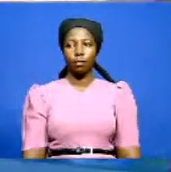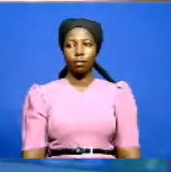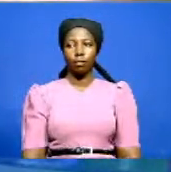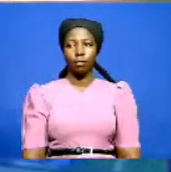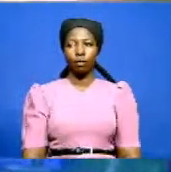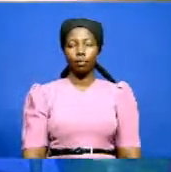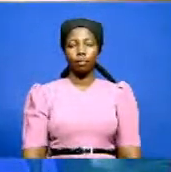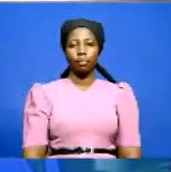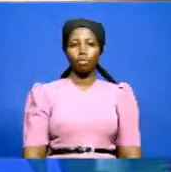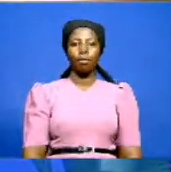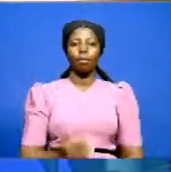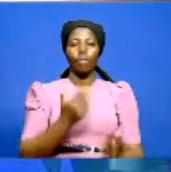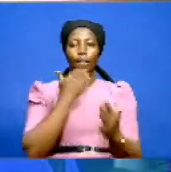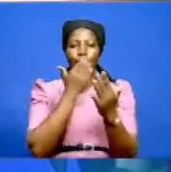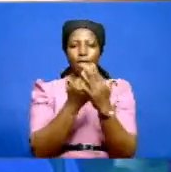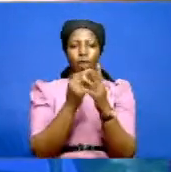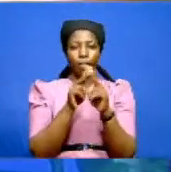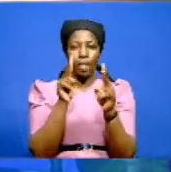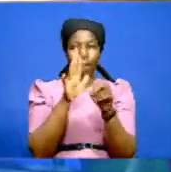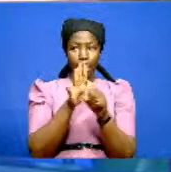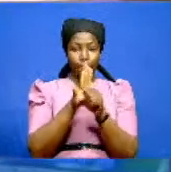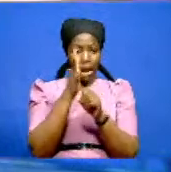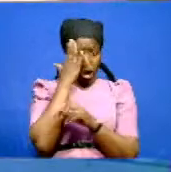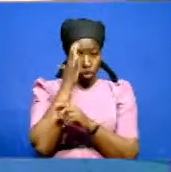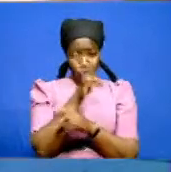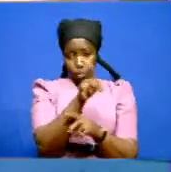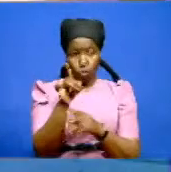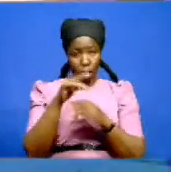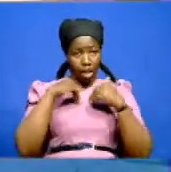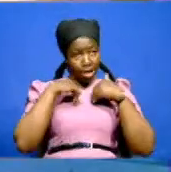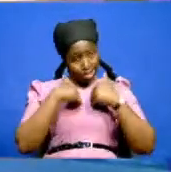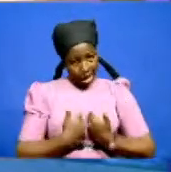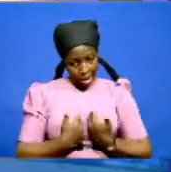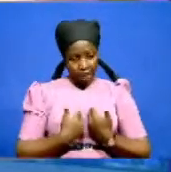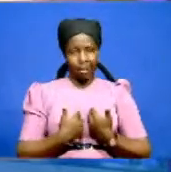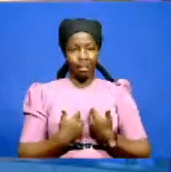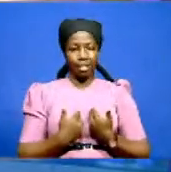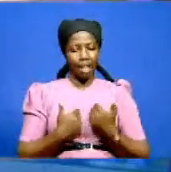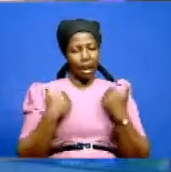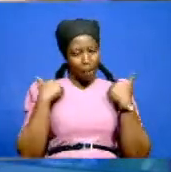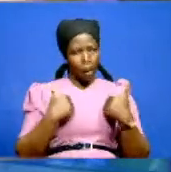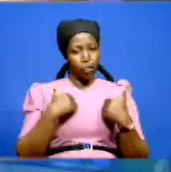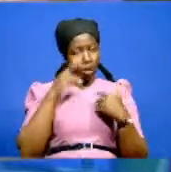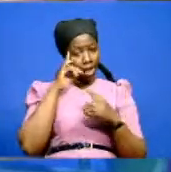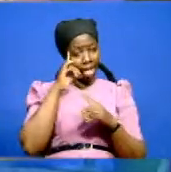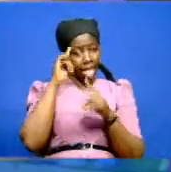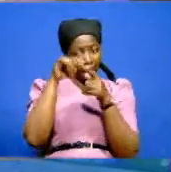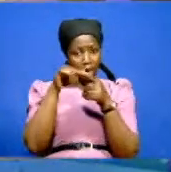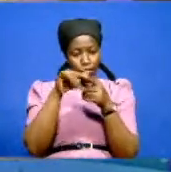Thank you very much. I know you are tired, and I intend to be extremely brief.